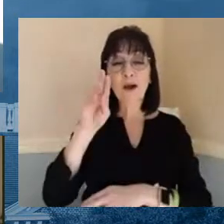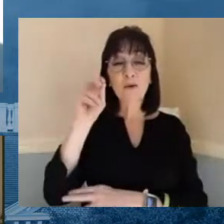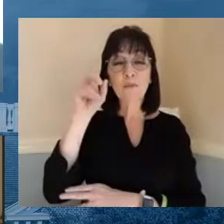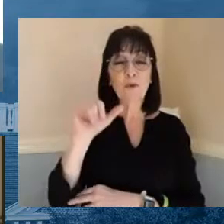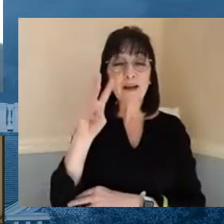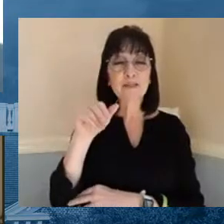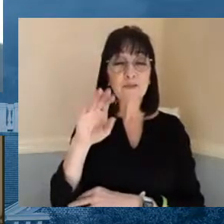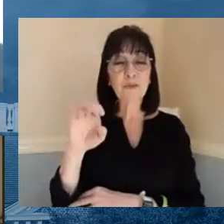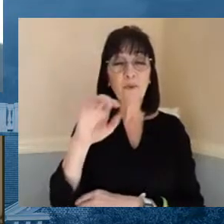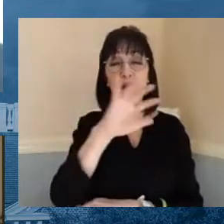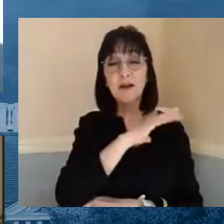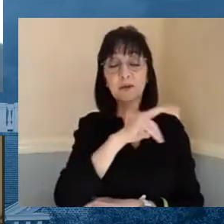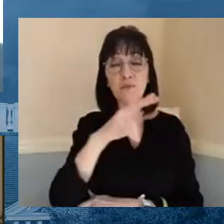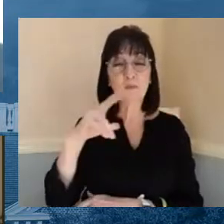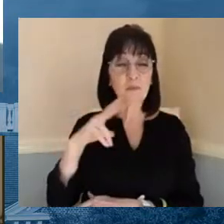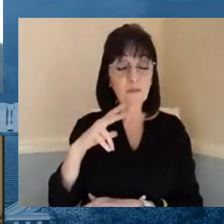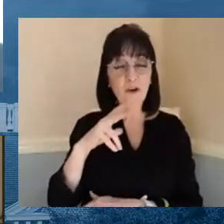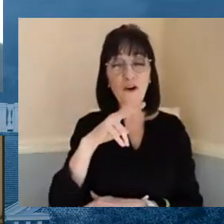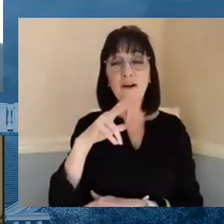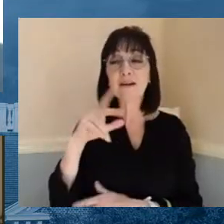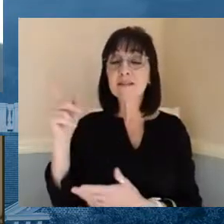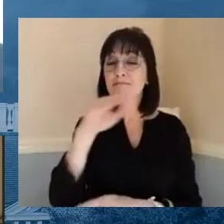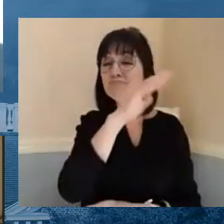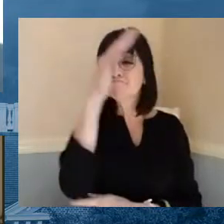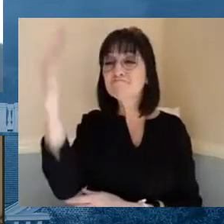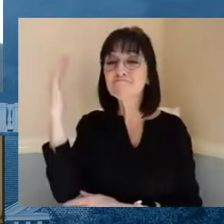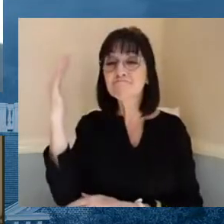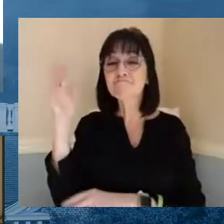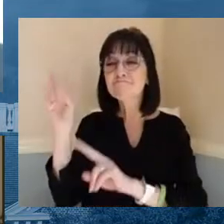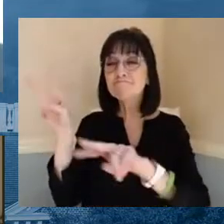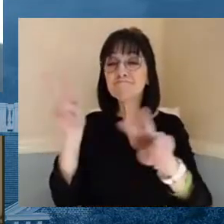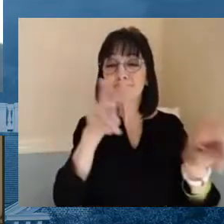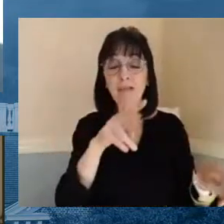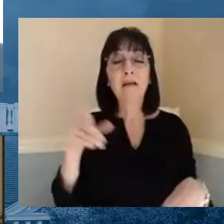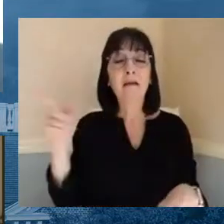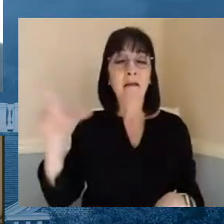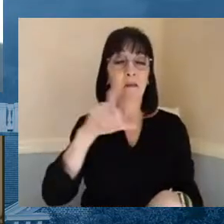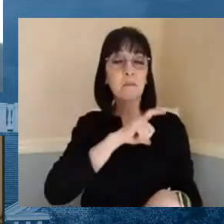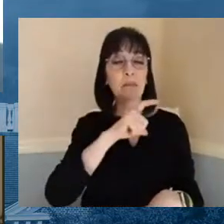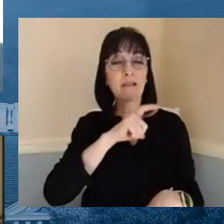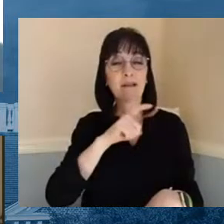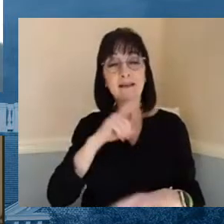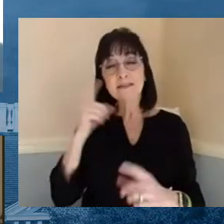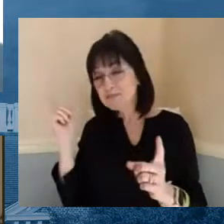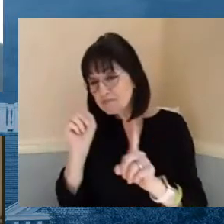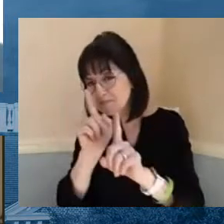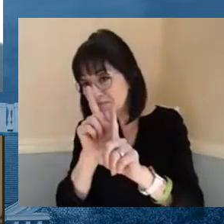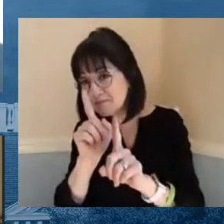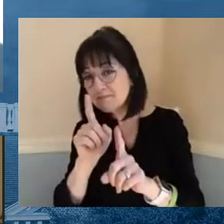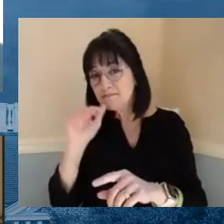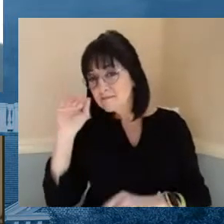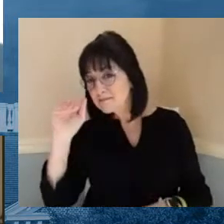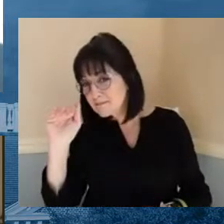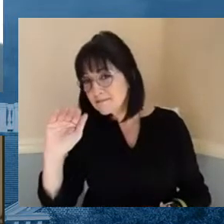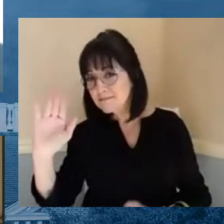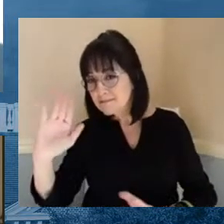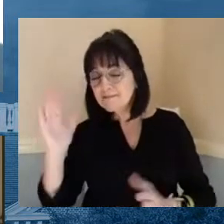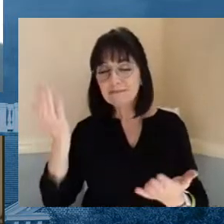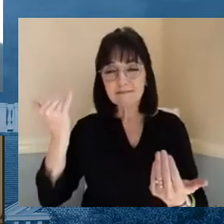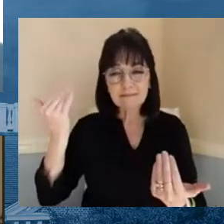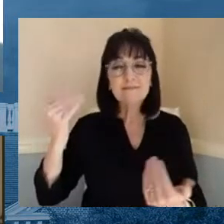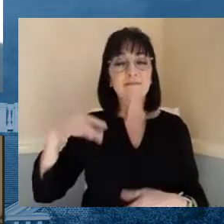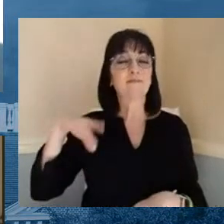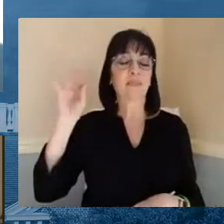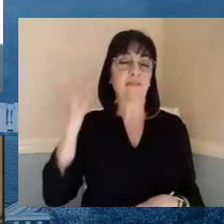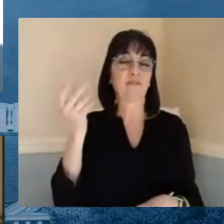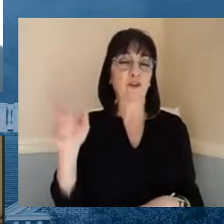of Wilmington's finest police officers, and one of the neighbors, found